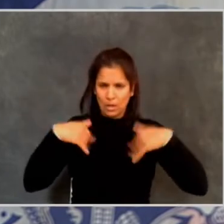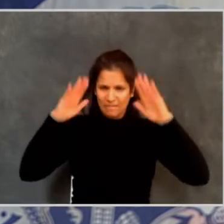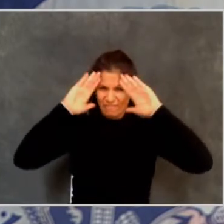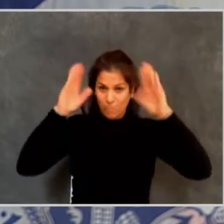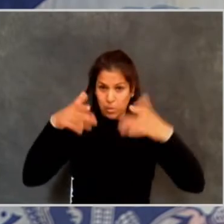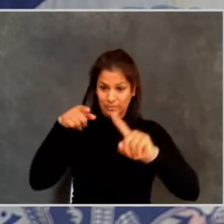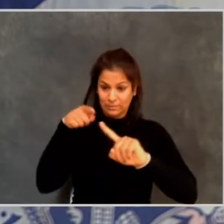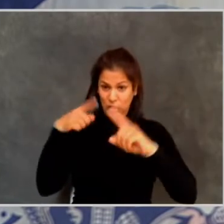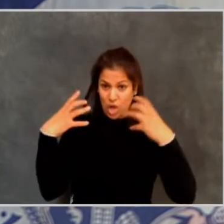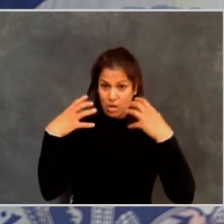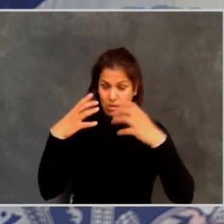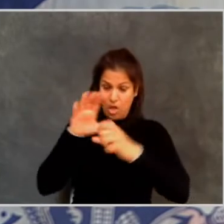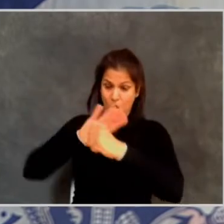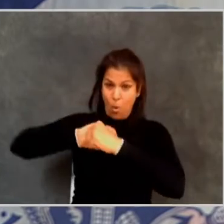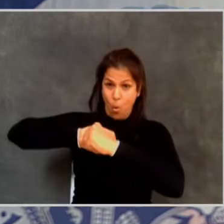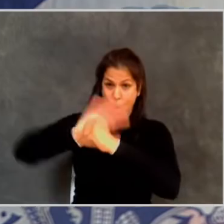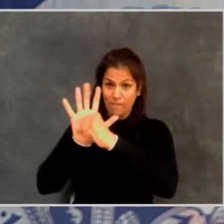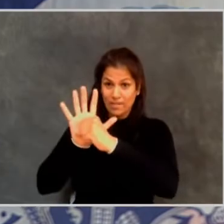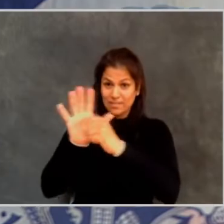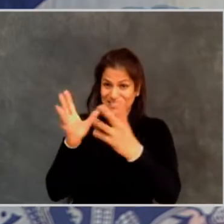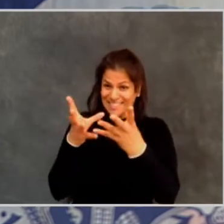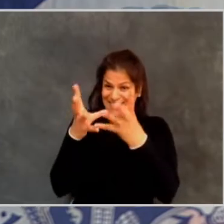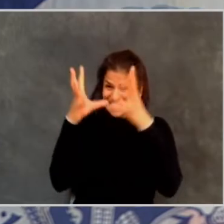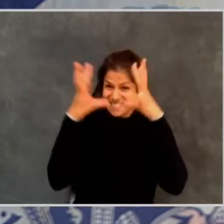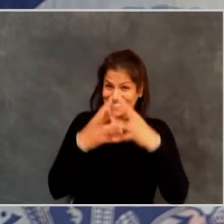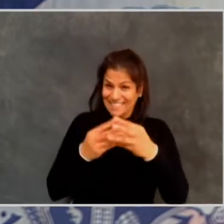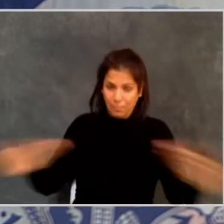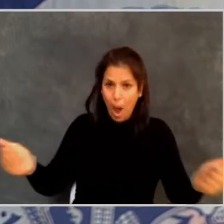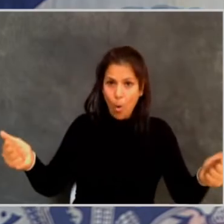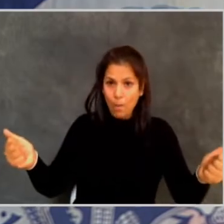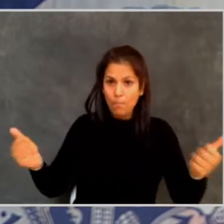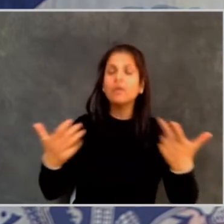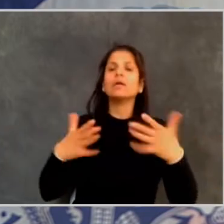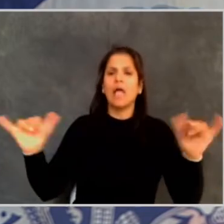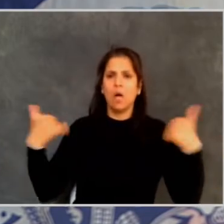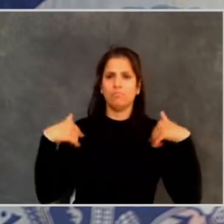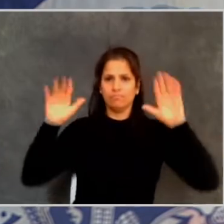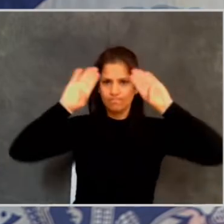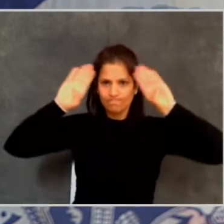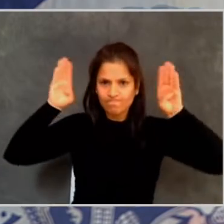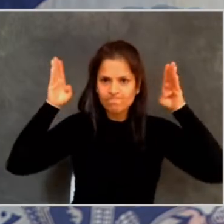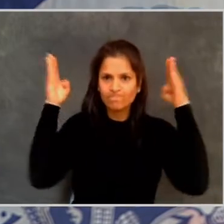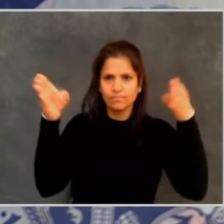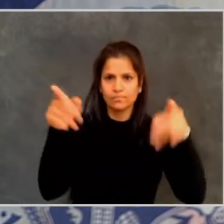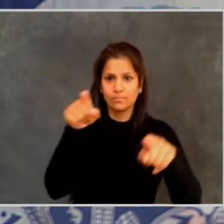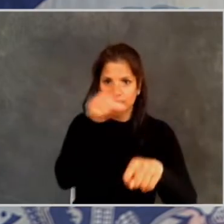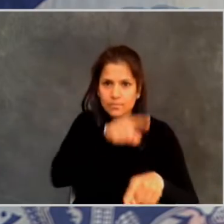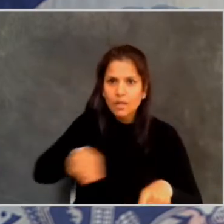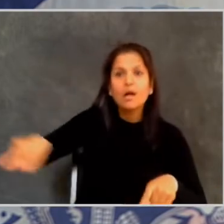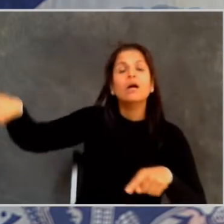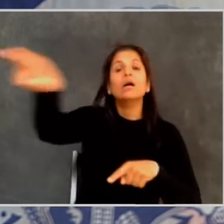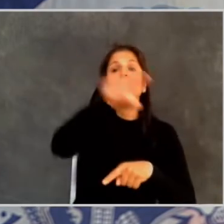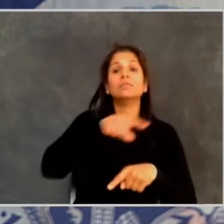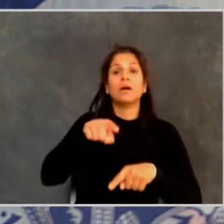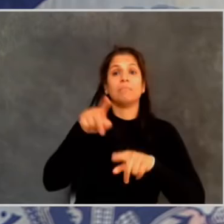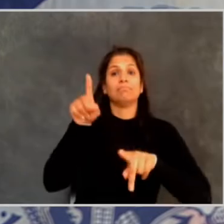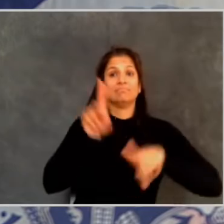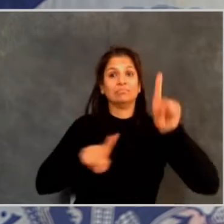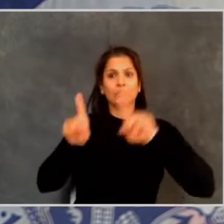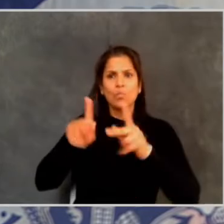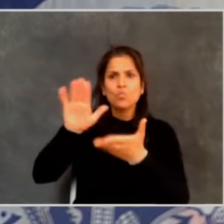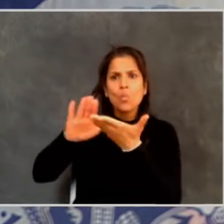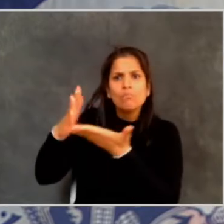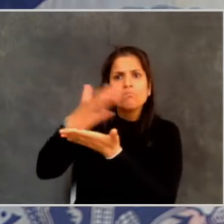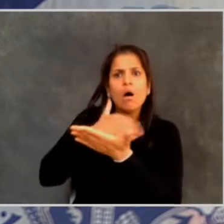that we did, whether it's massive amount of affordable housing or subsidizing people to stay in their affordable